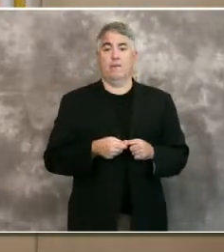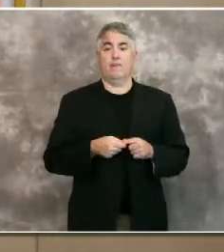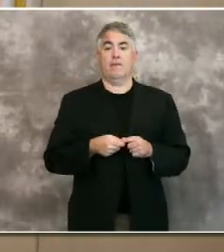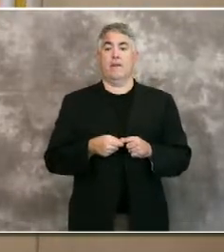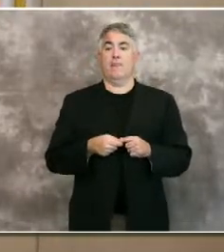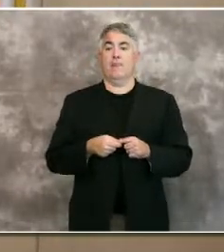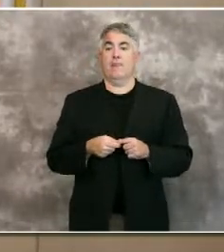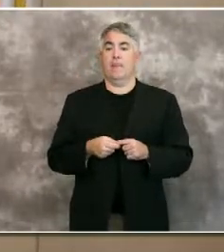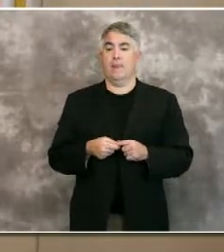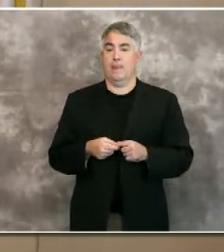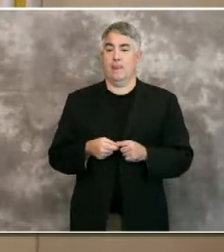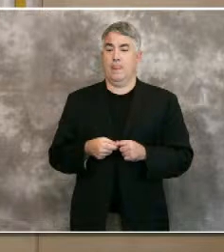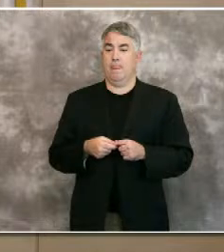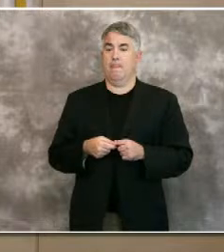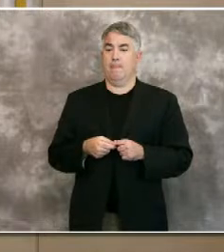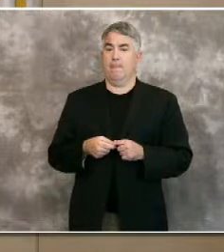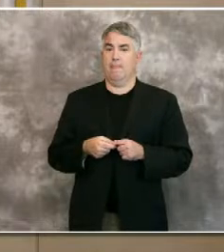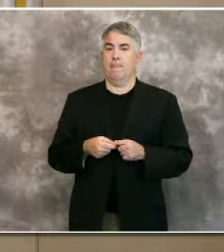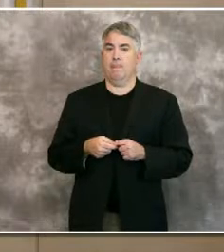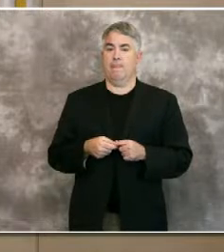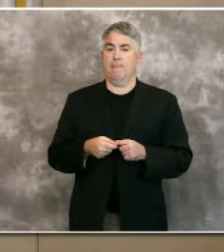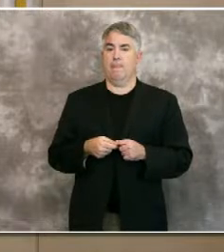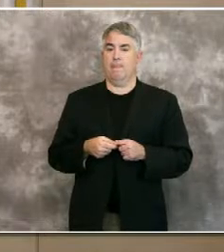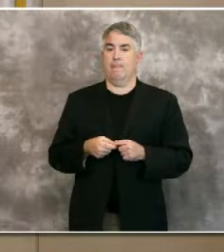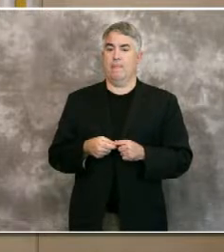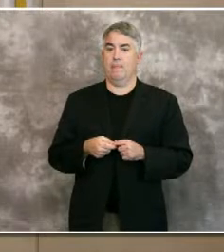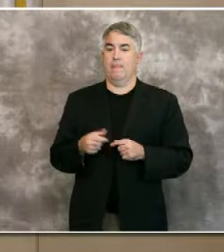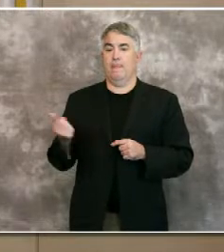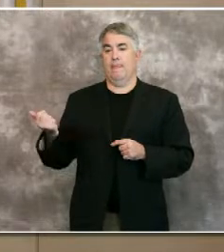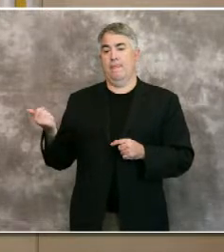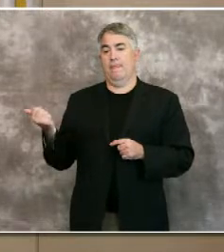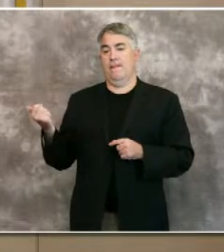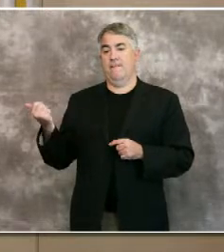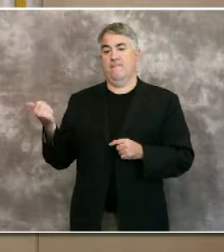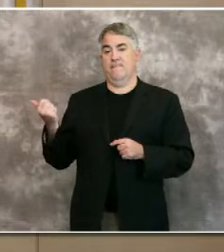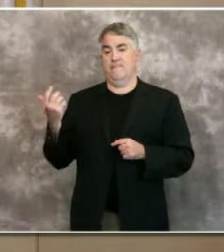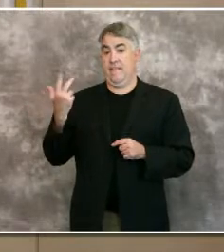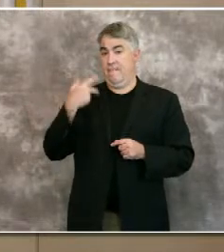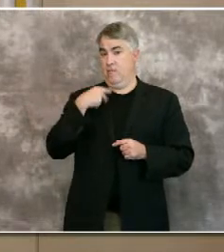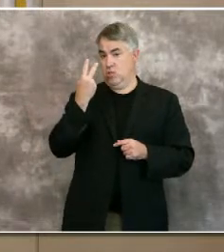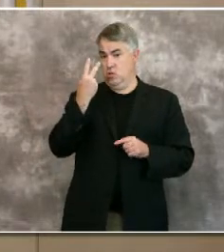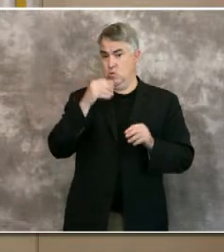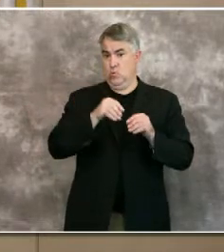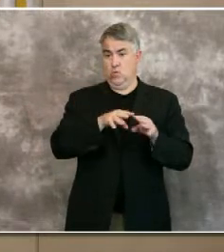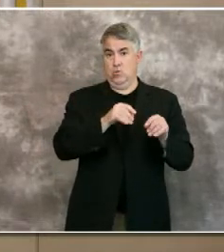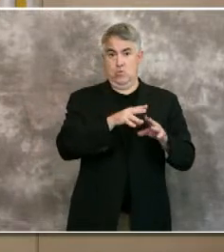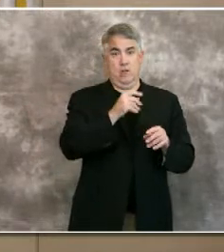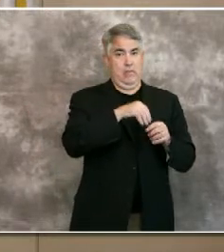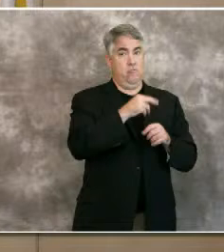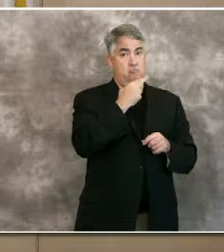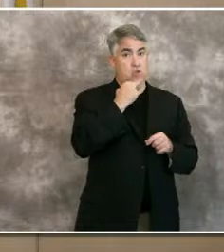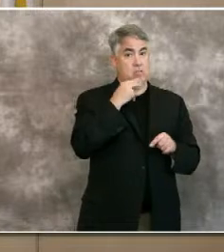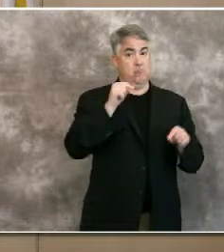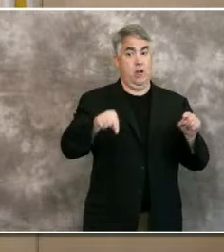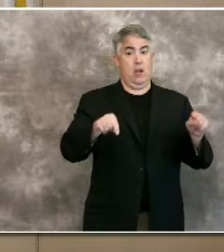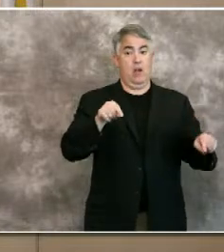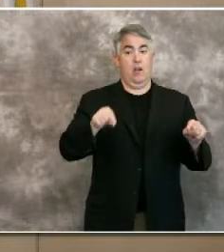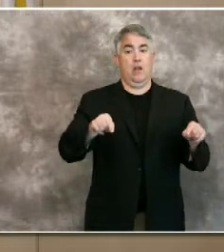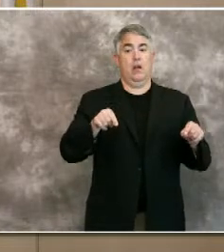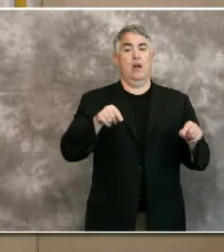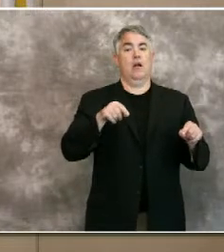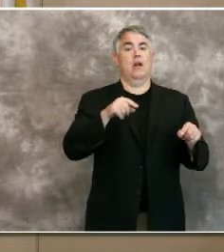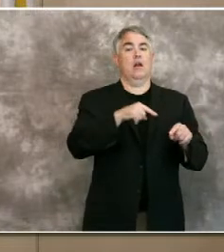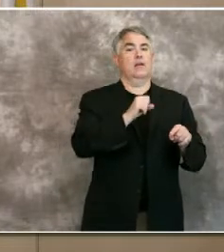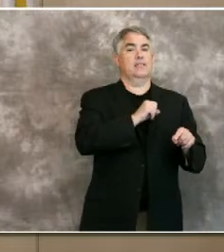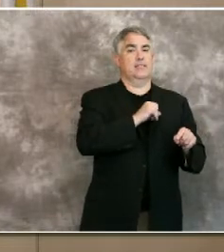To date, that we've only had outbreaks in 2 restaurants, and they are associated with staff. So we are not currently